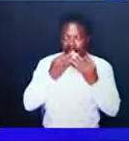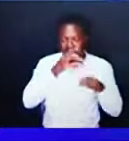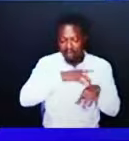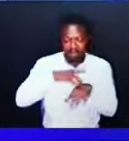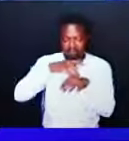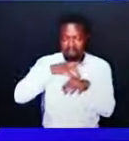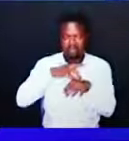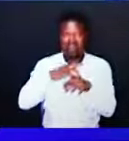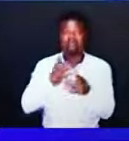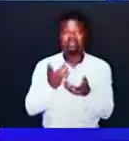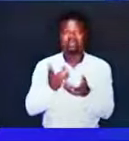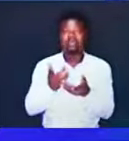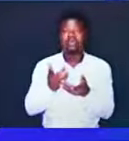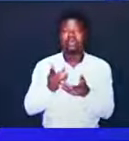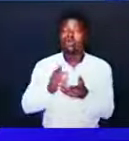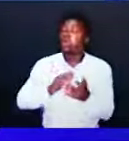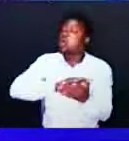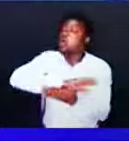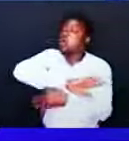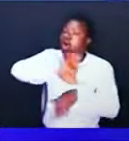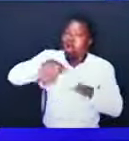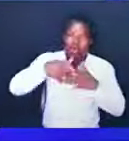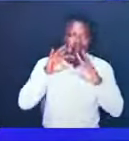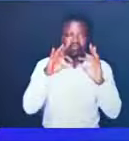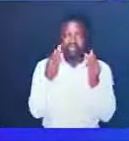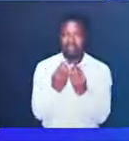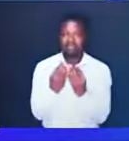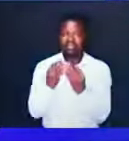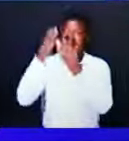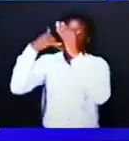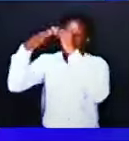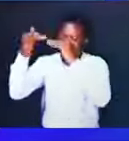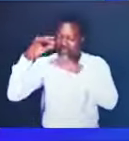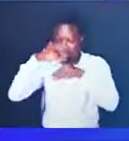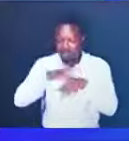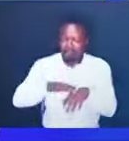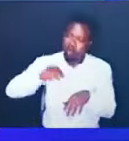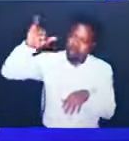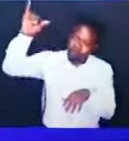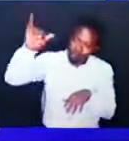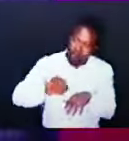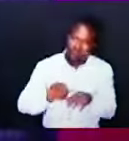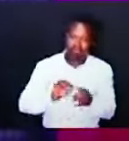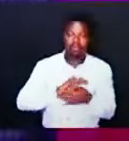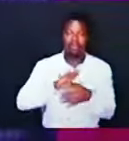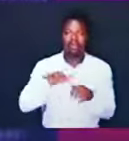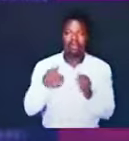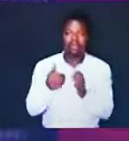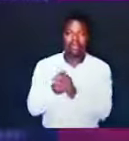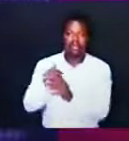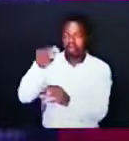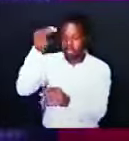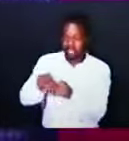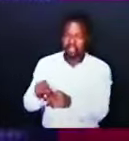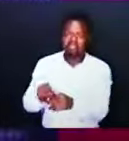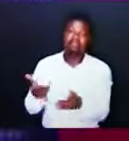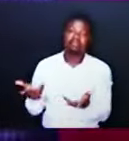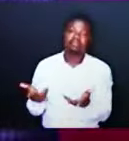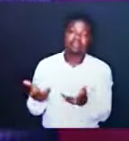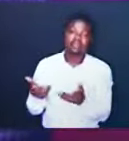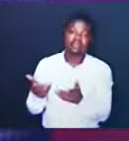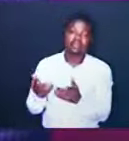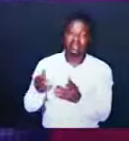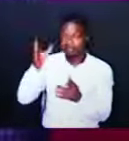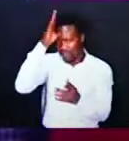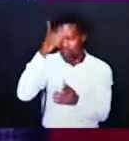again. So the family is one, the whole family in heaven and on earth. Is what is named. He